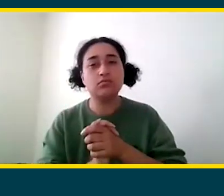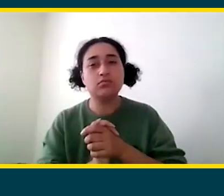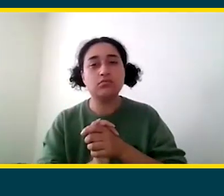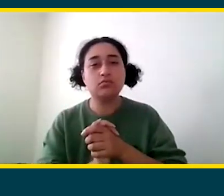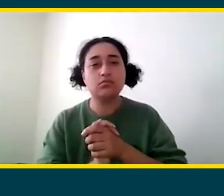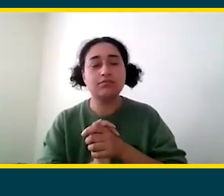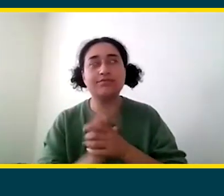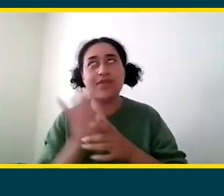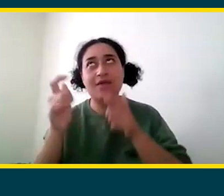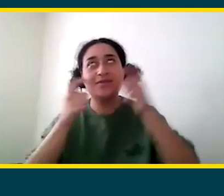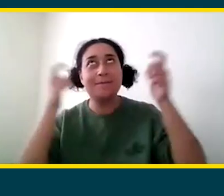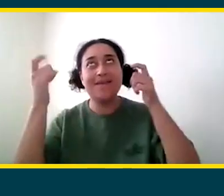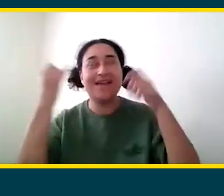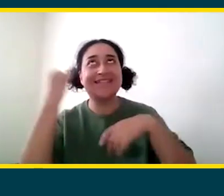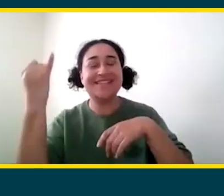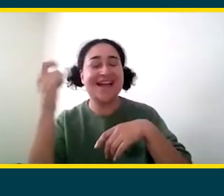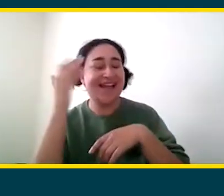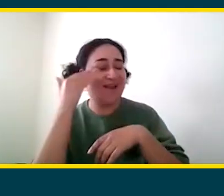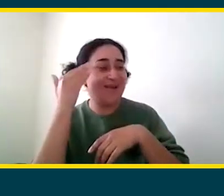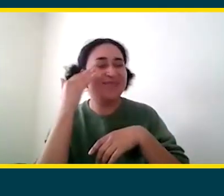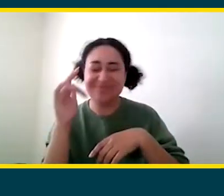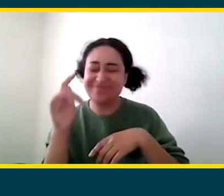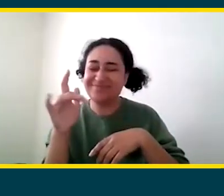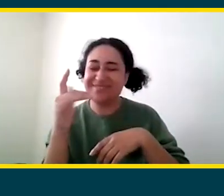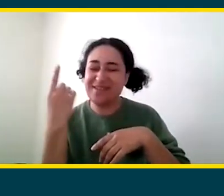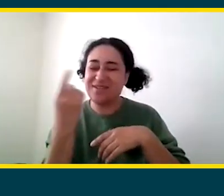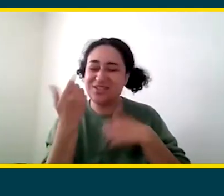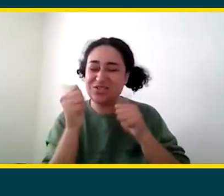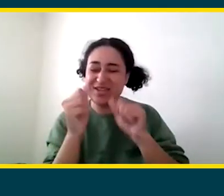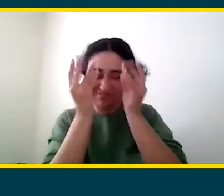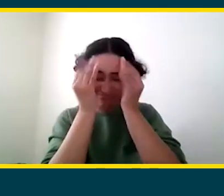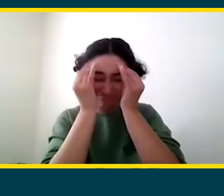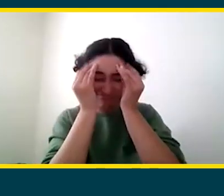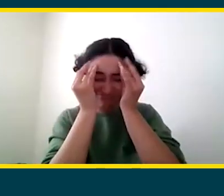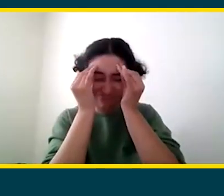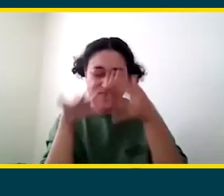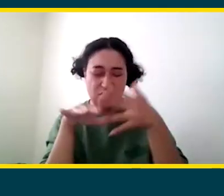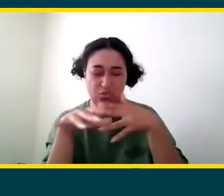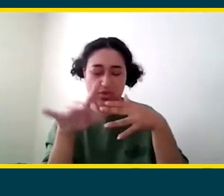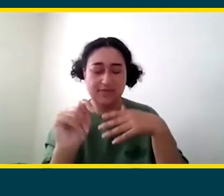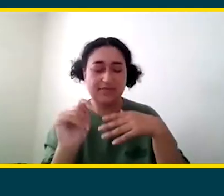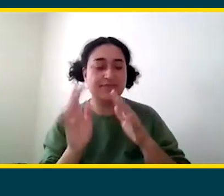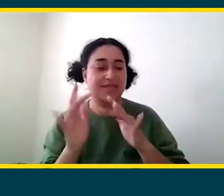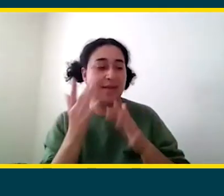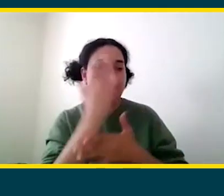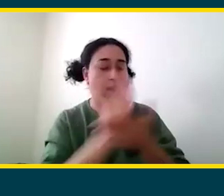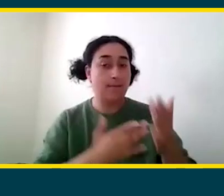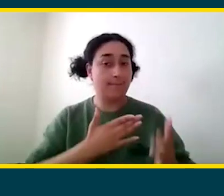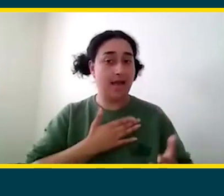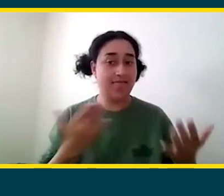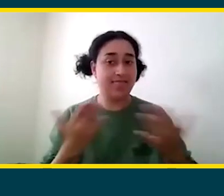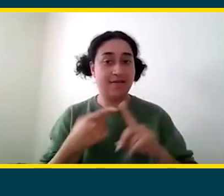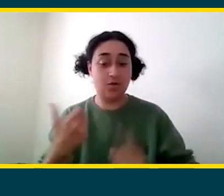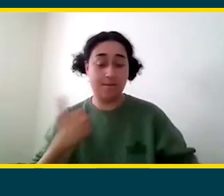That was a big idea. That was a big idea. This is Kate, and I'm also trying to think through it because, like, part of my thing over here for